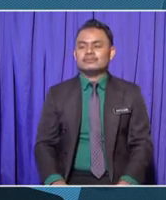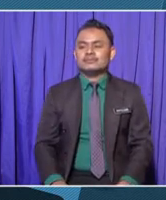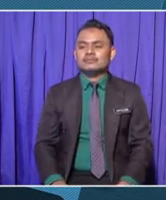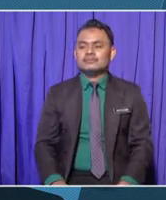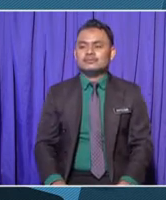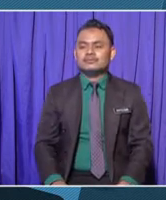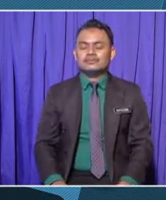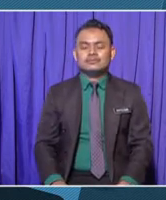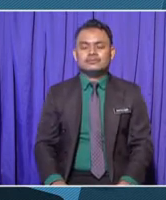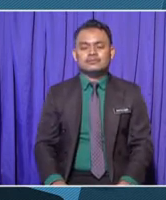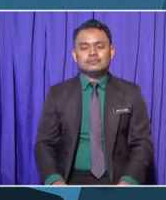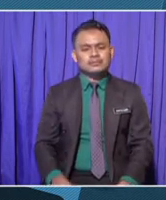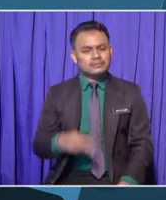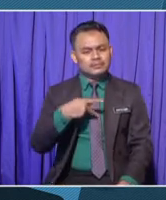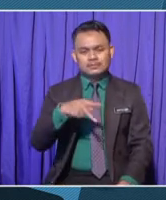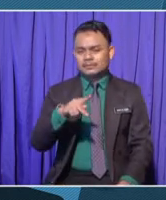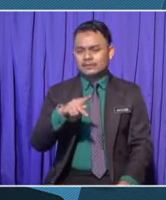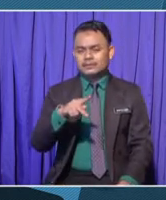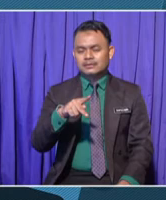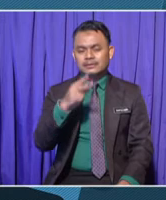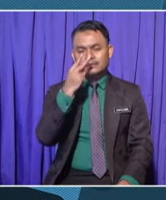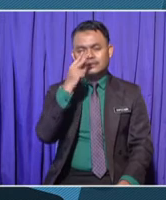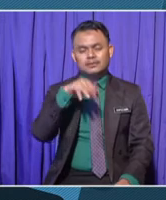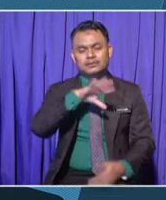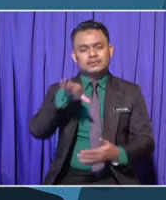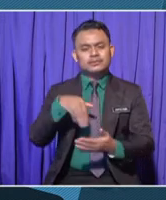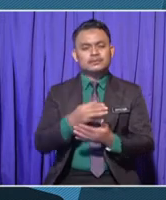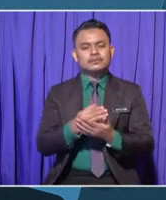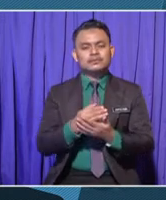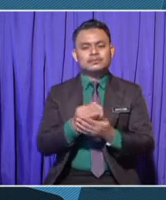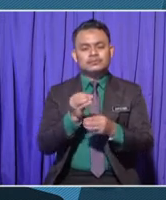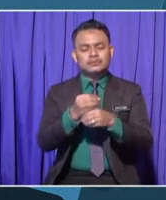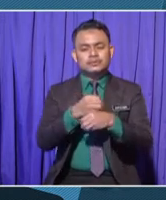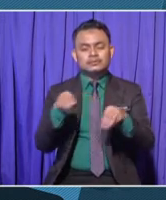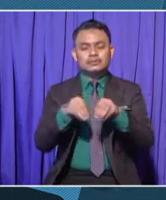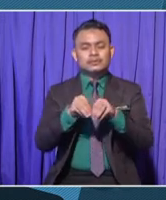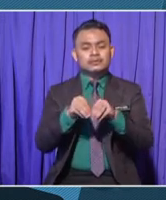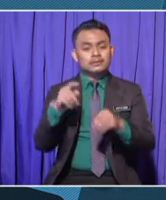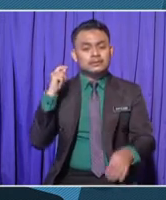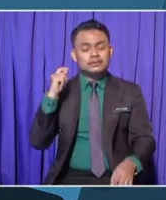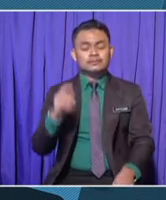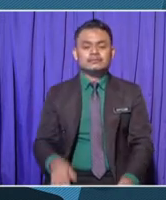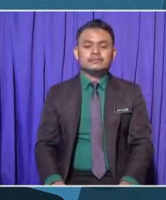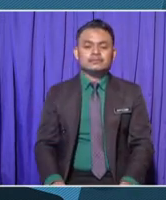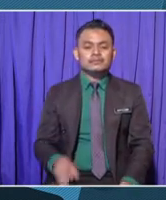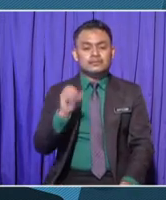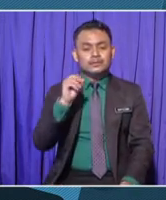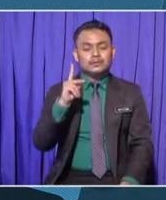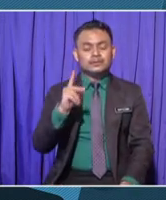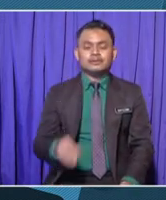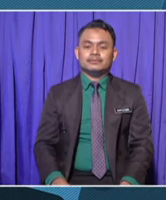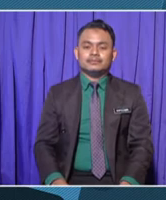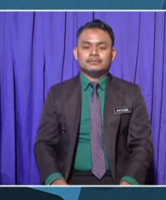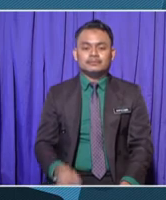Have you ever seen all the shapes of magnets mentioned earlier? Okay, let's do